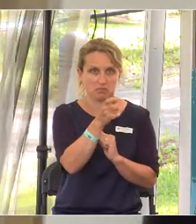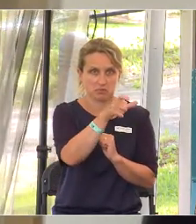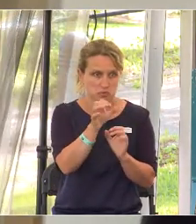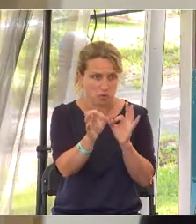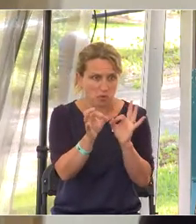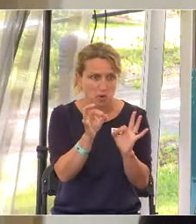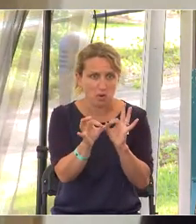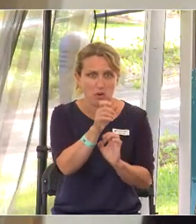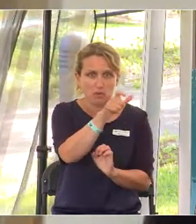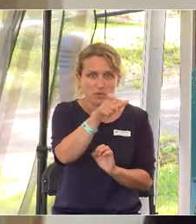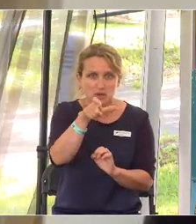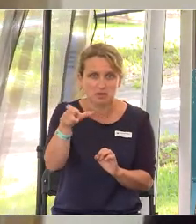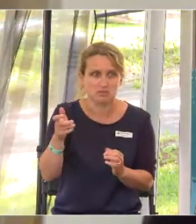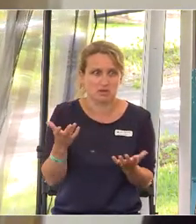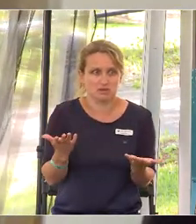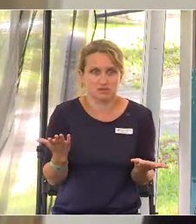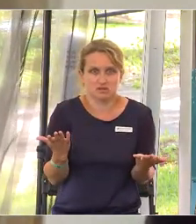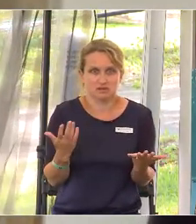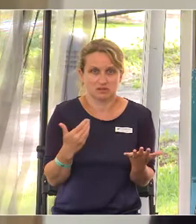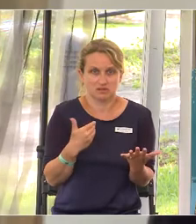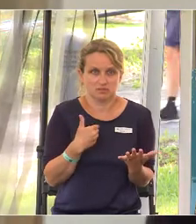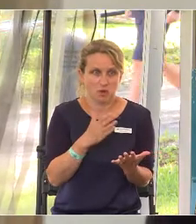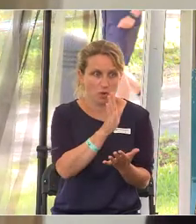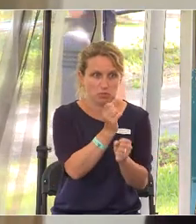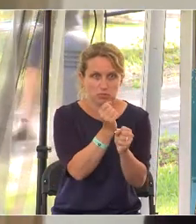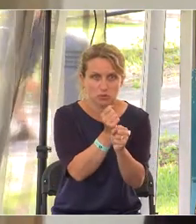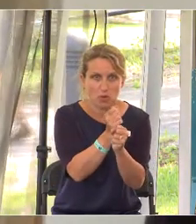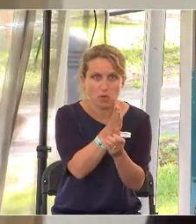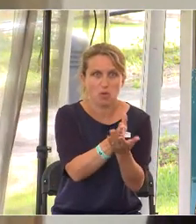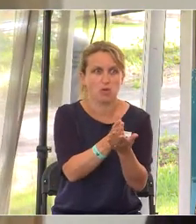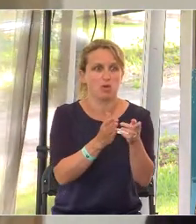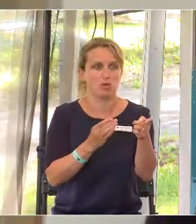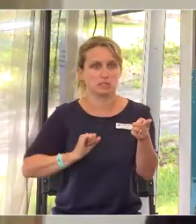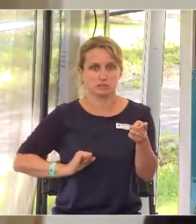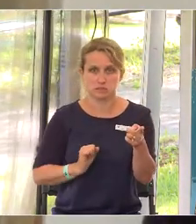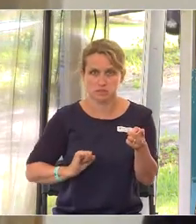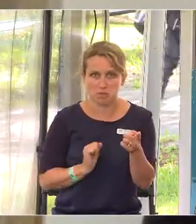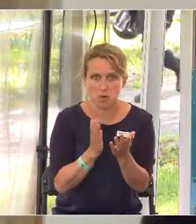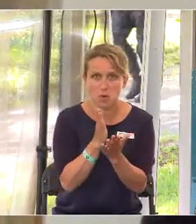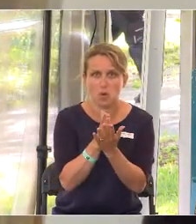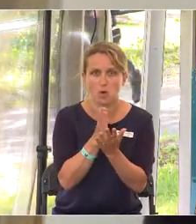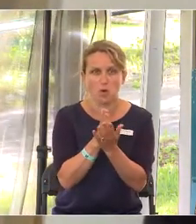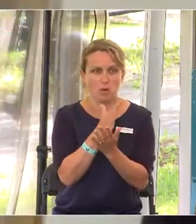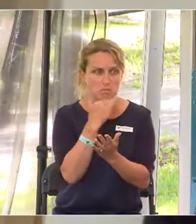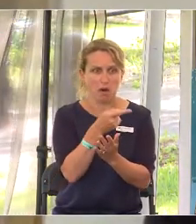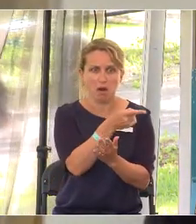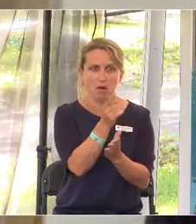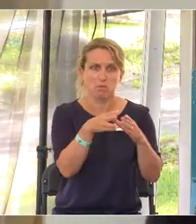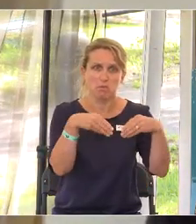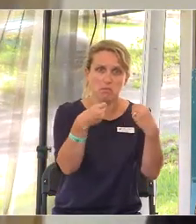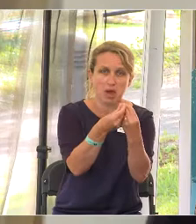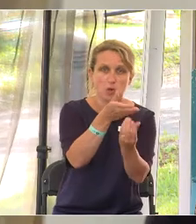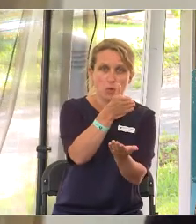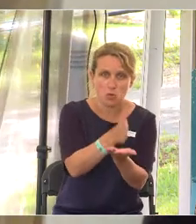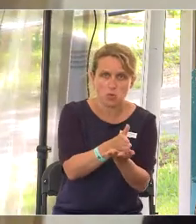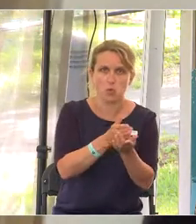normal people. They were had a job, they had friends, many of them had families.